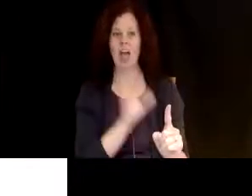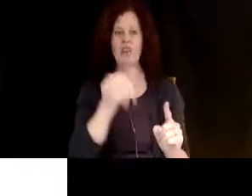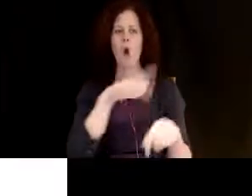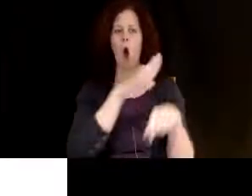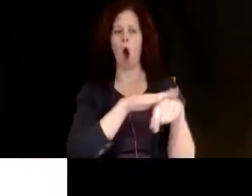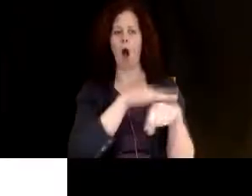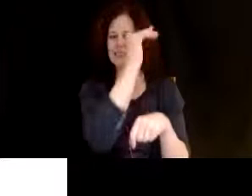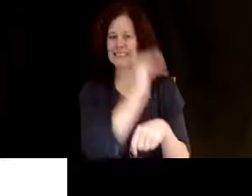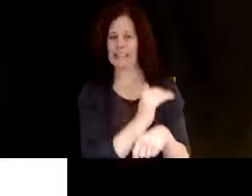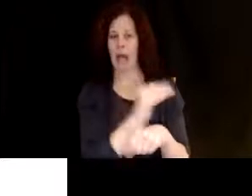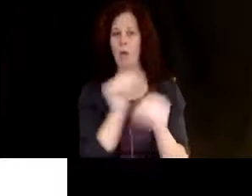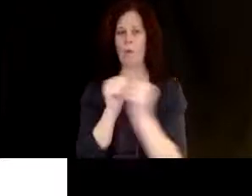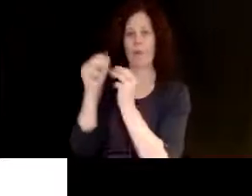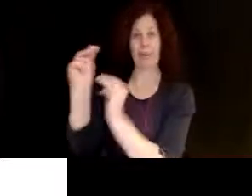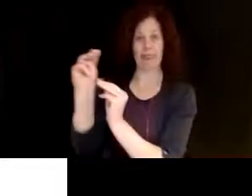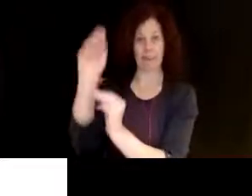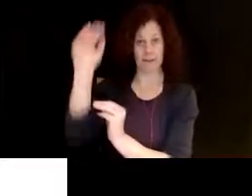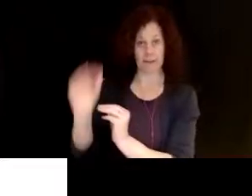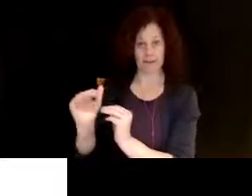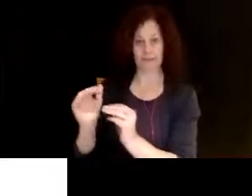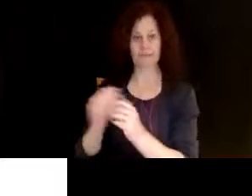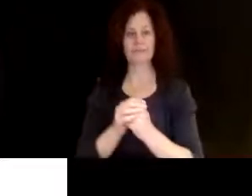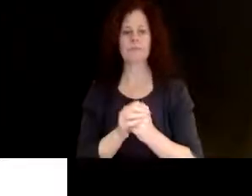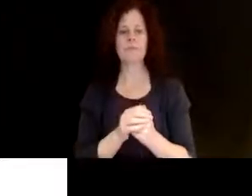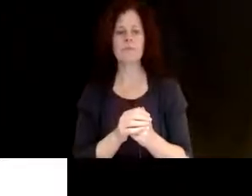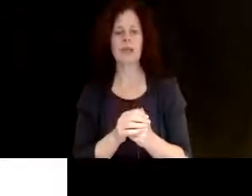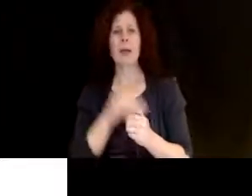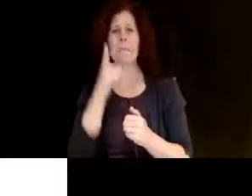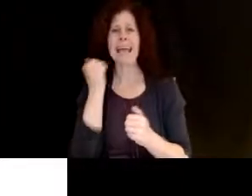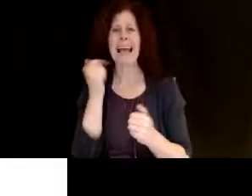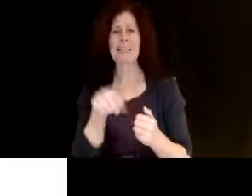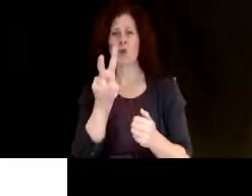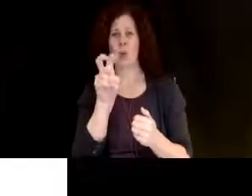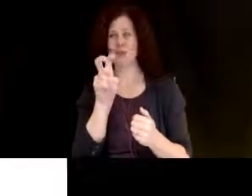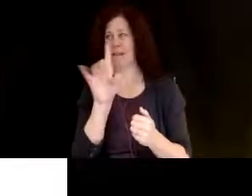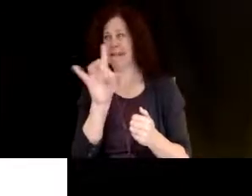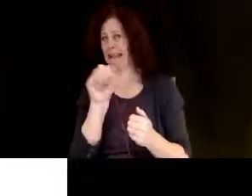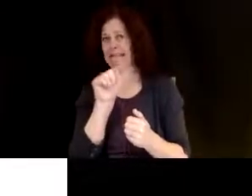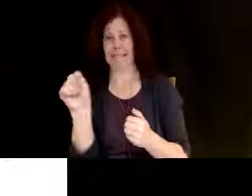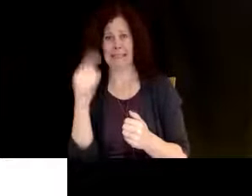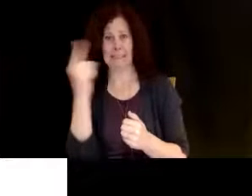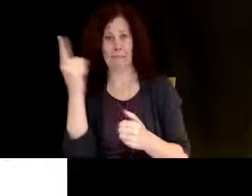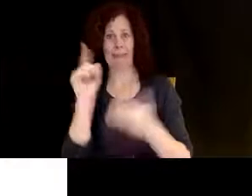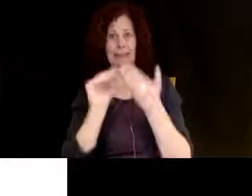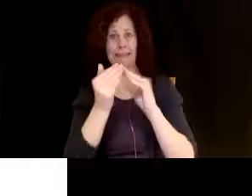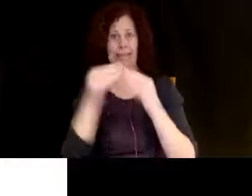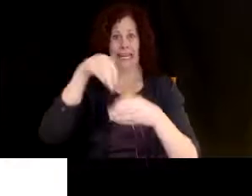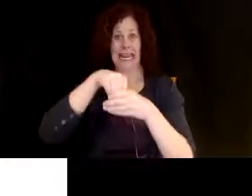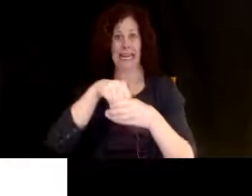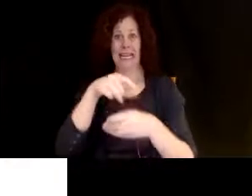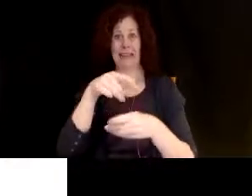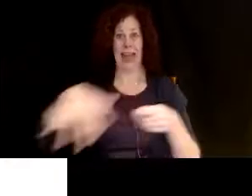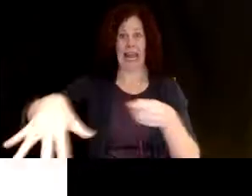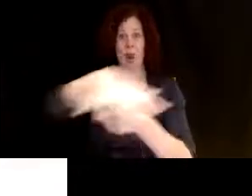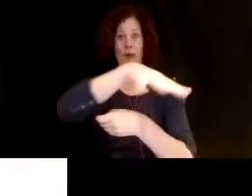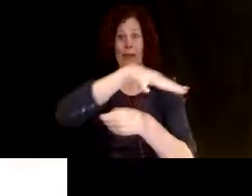one. First, given the sheer number of municipalities in the PACE service area, we wanted to get a handle on